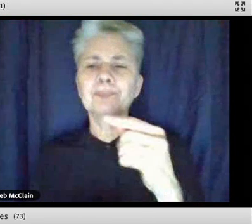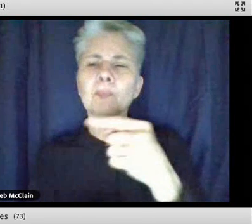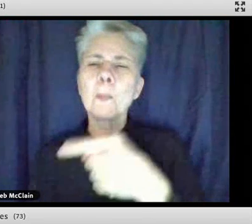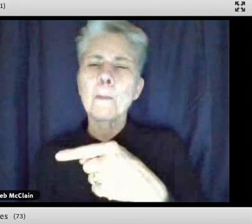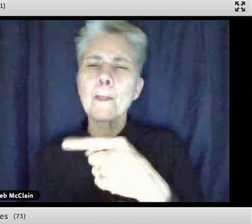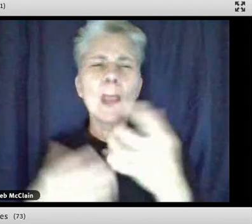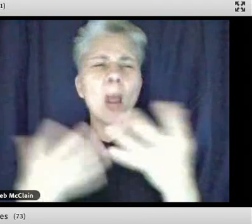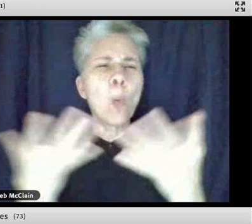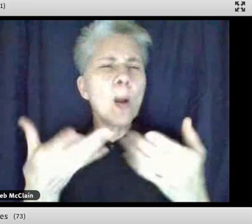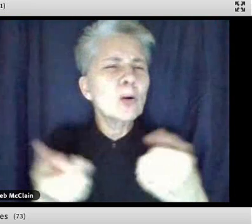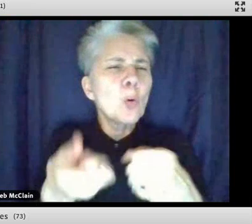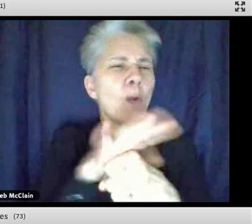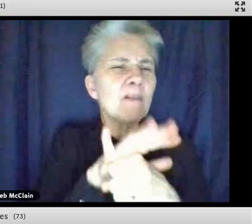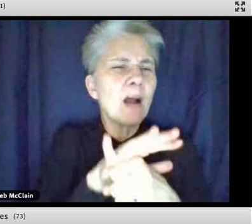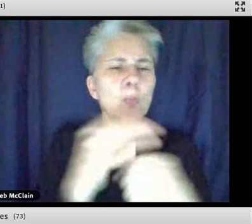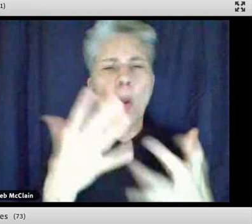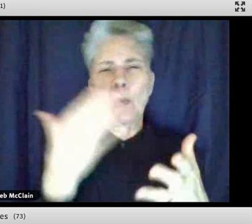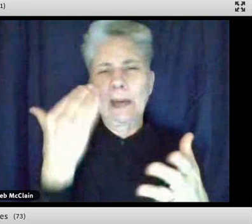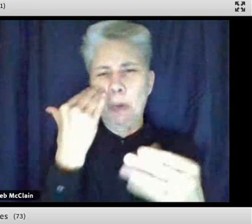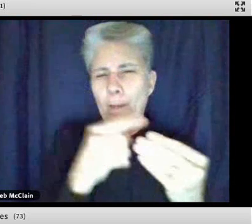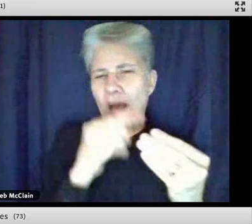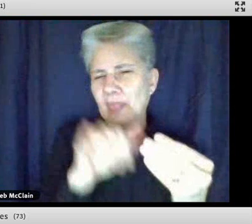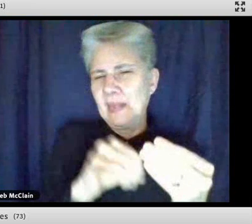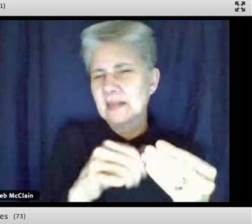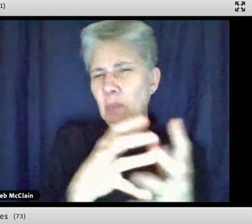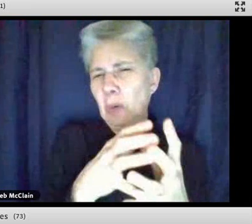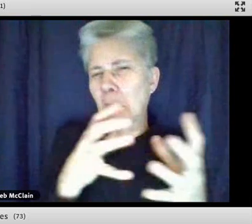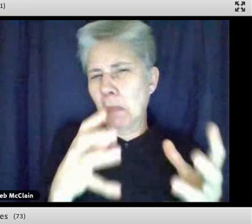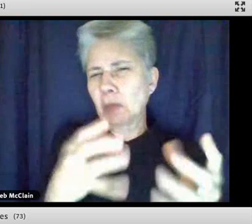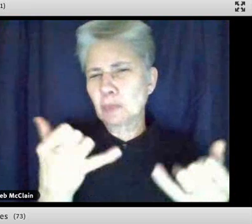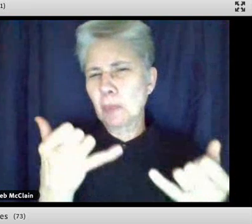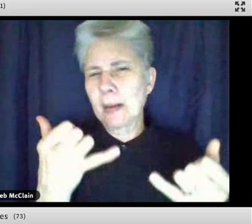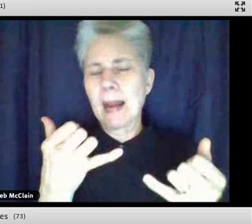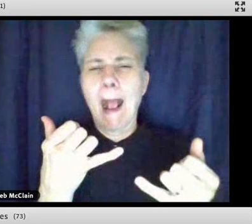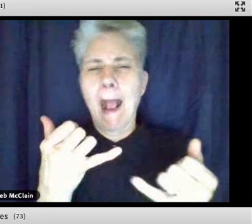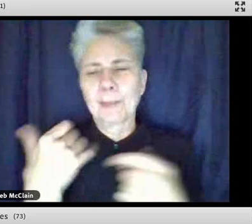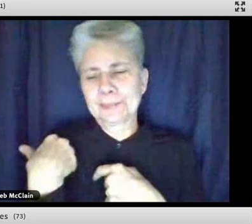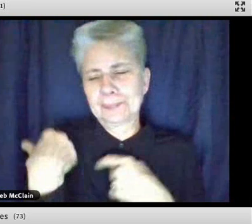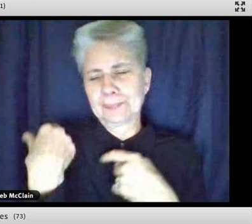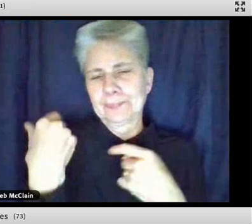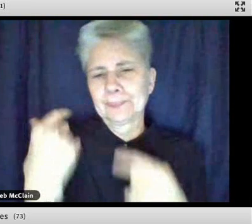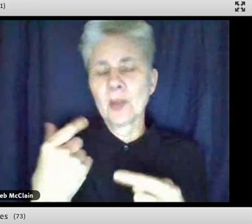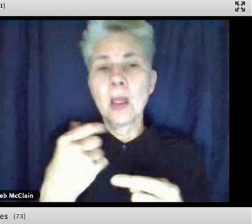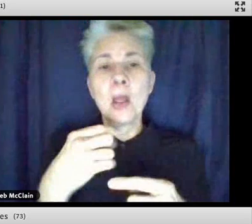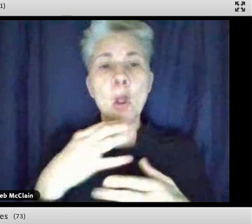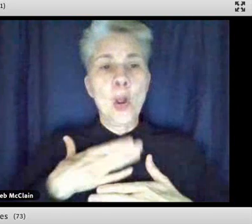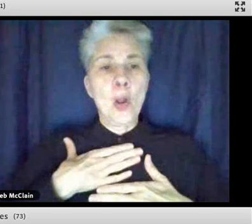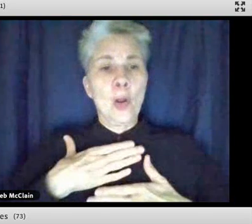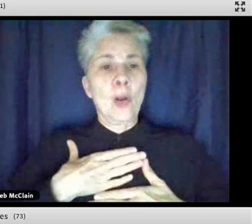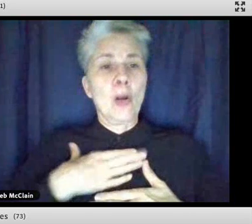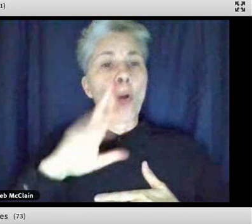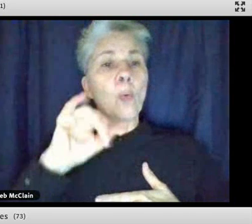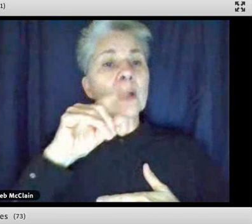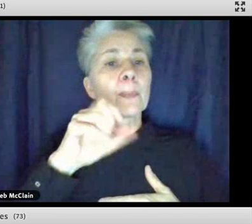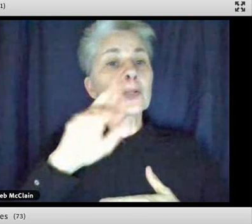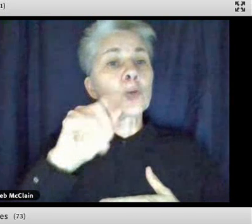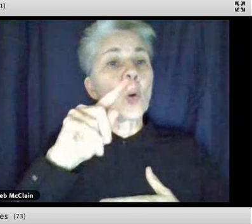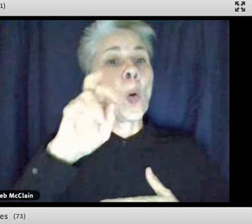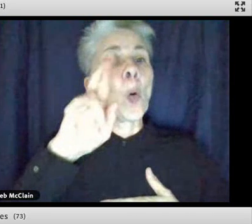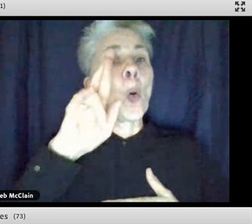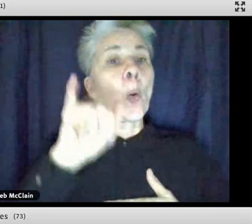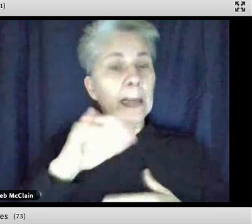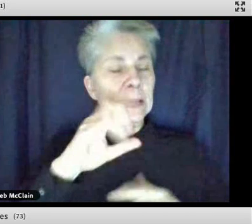what is the coronavirus? We all pretty much know a lot about this by now at this point. It's a respiratory disease. Sometimes you're not sure